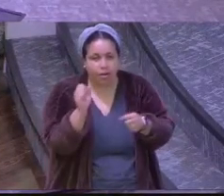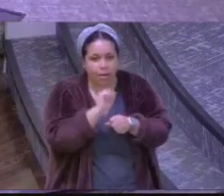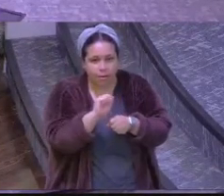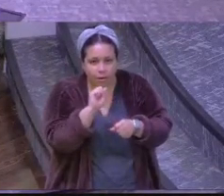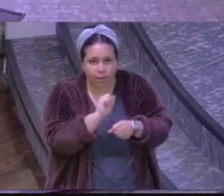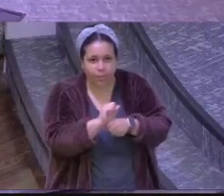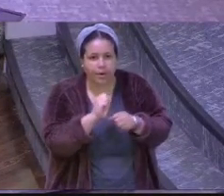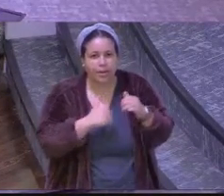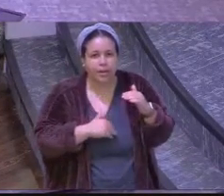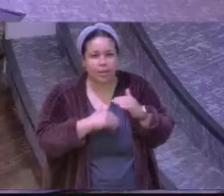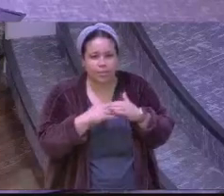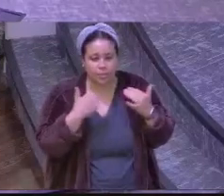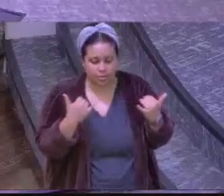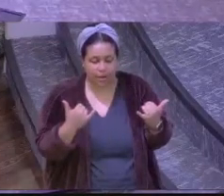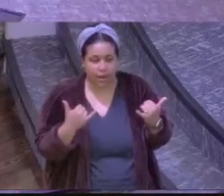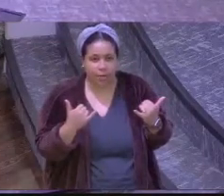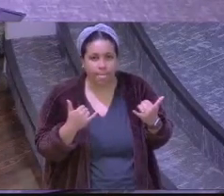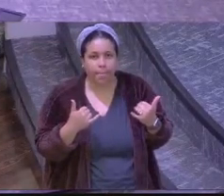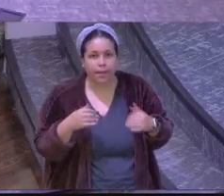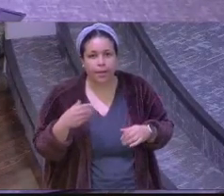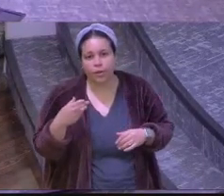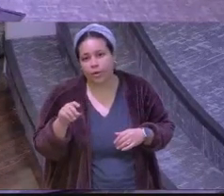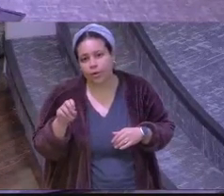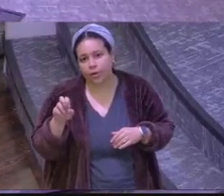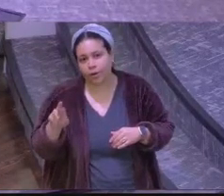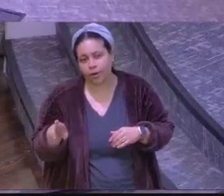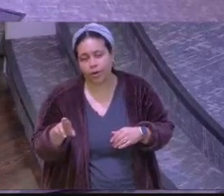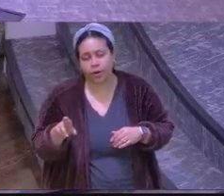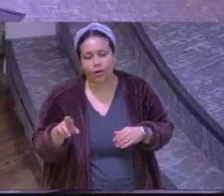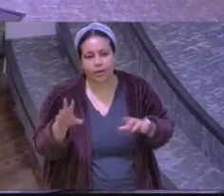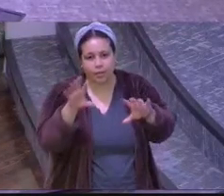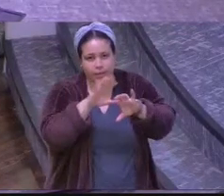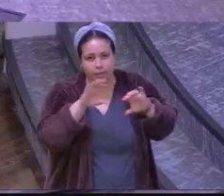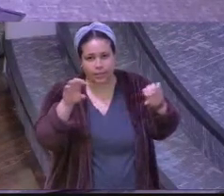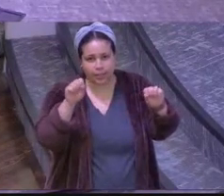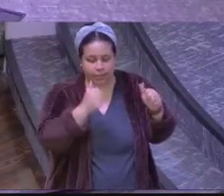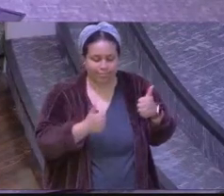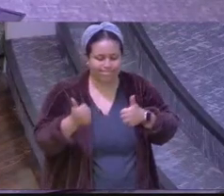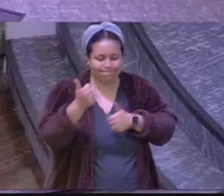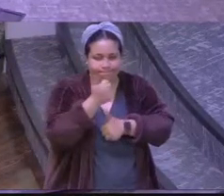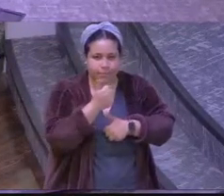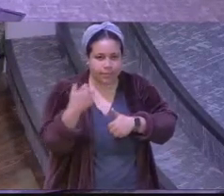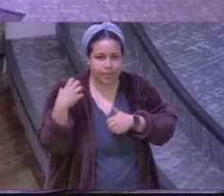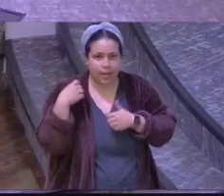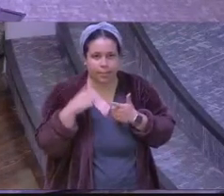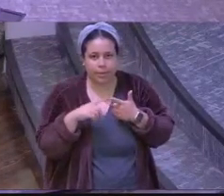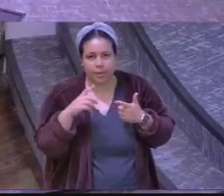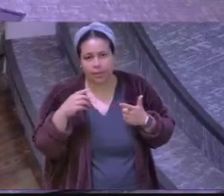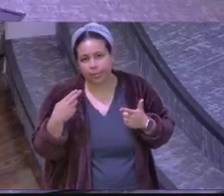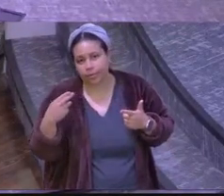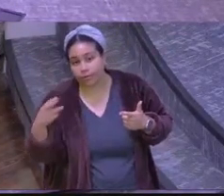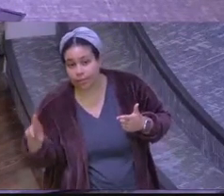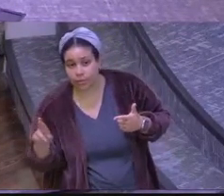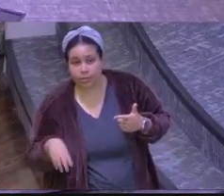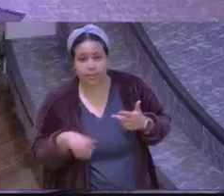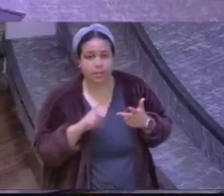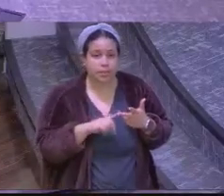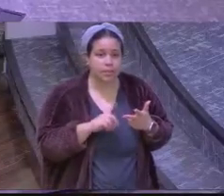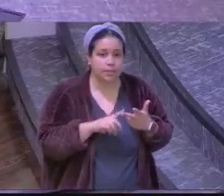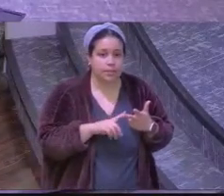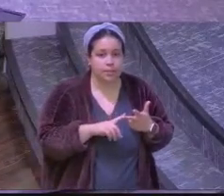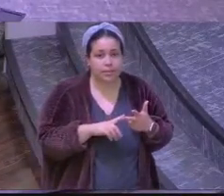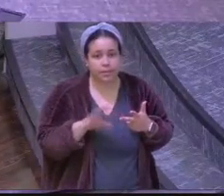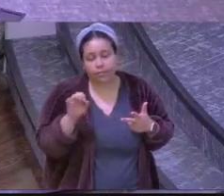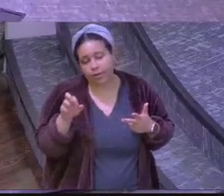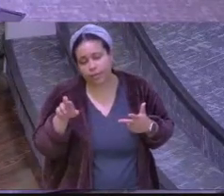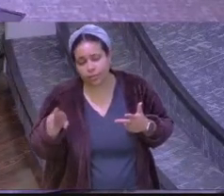this point. Dr. Hooker, Executive Cabinet, our Human Resources staff, Jennifer Fraser, who's our Director of